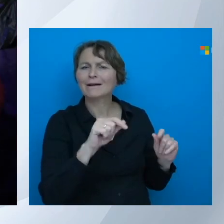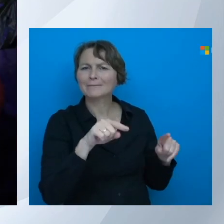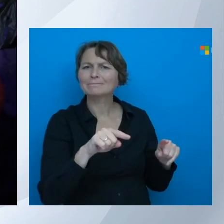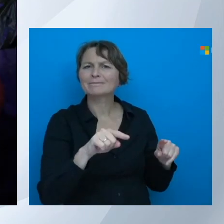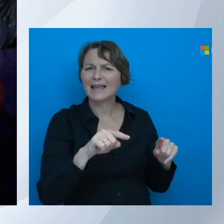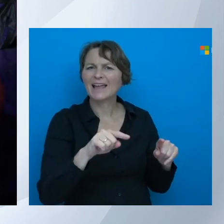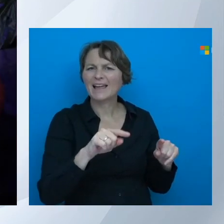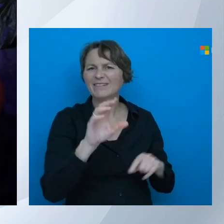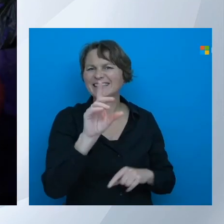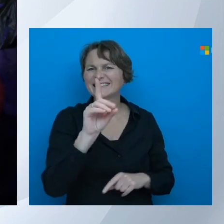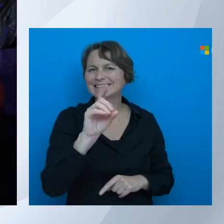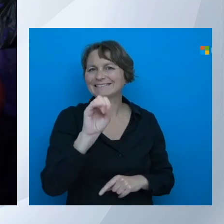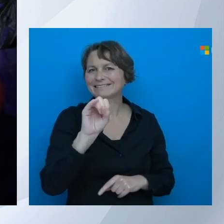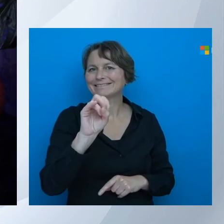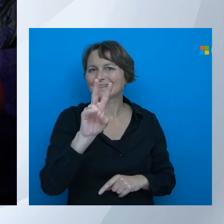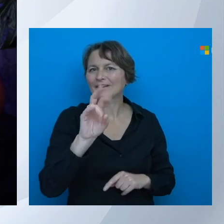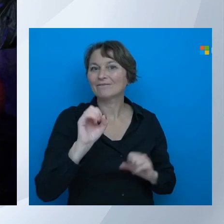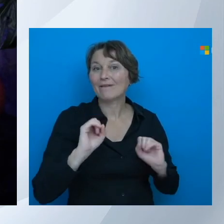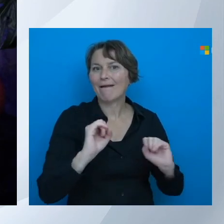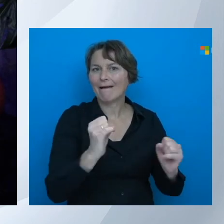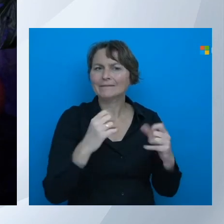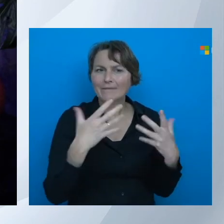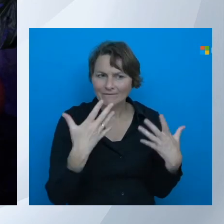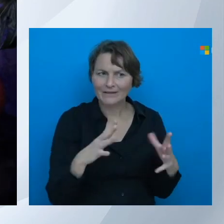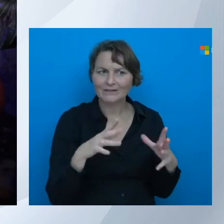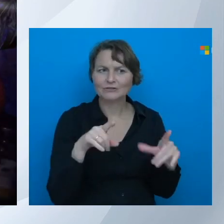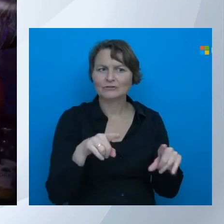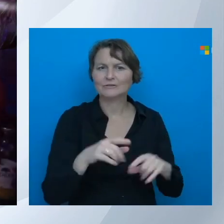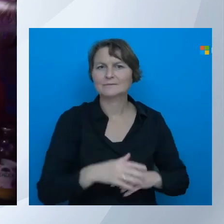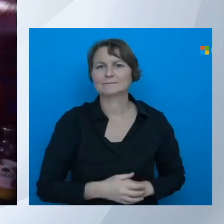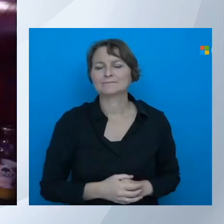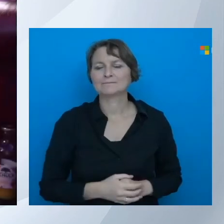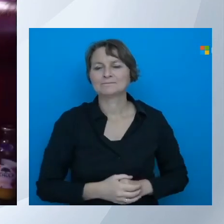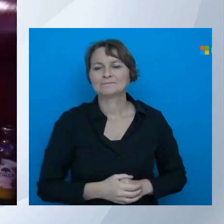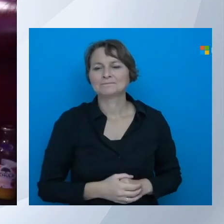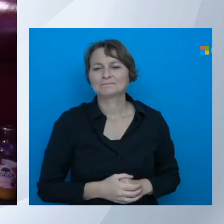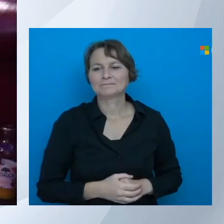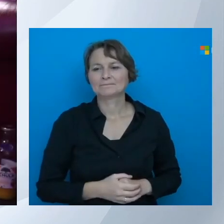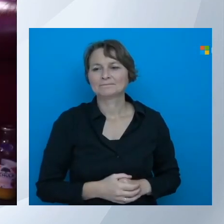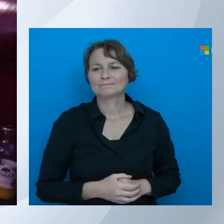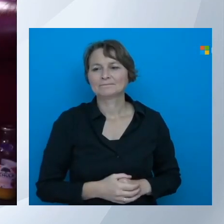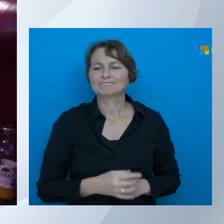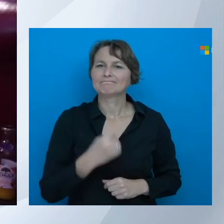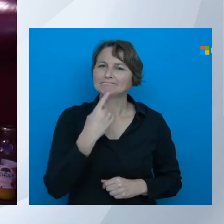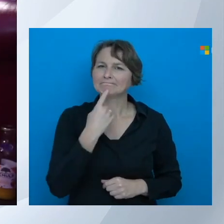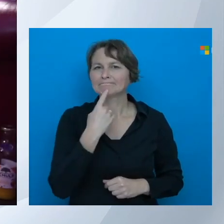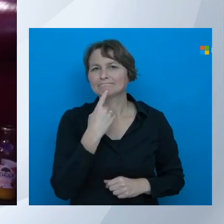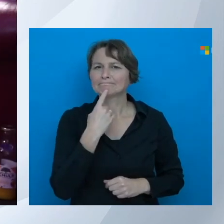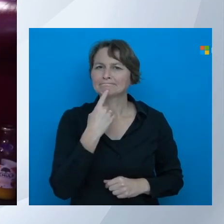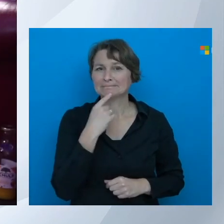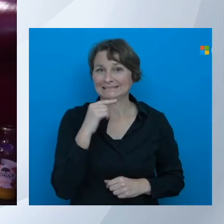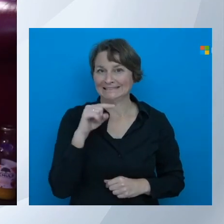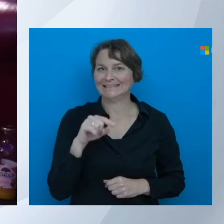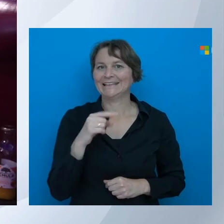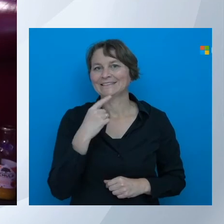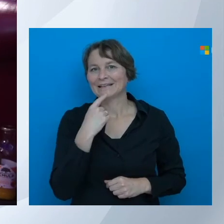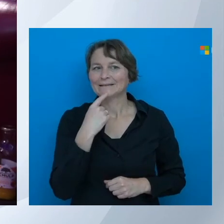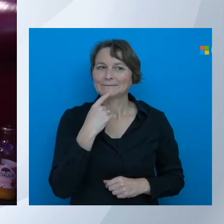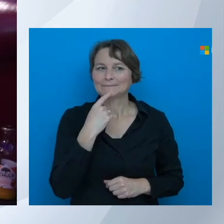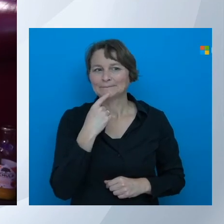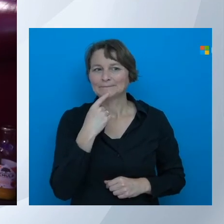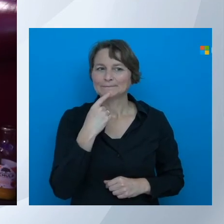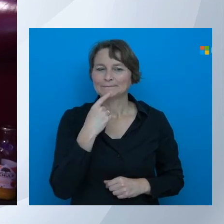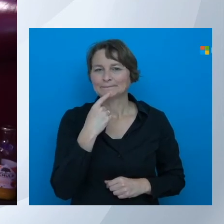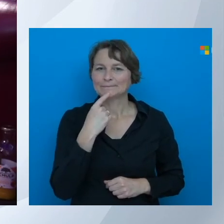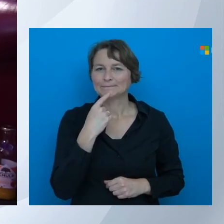what was your experience? Well, this is the part where I have to fess up that I